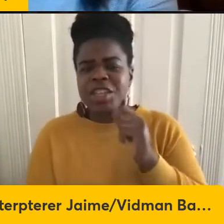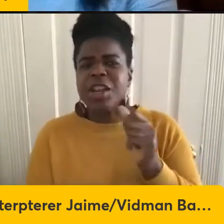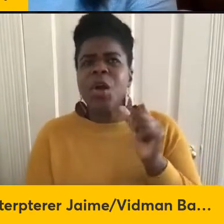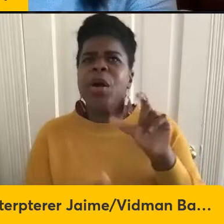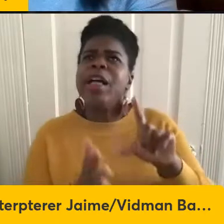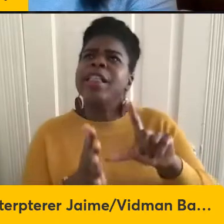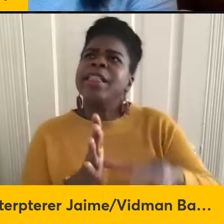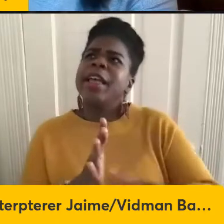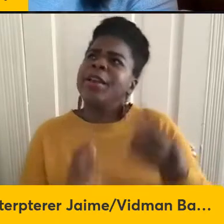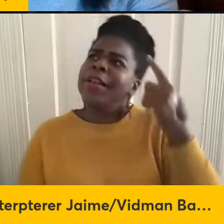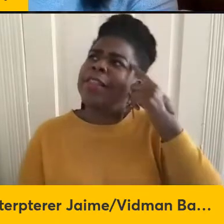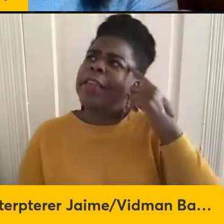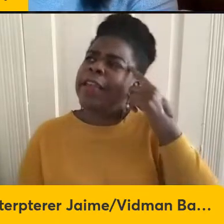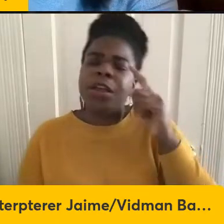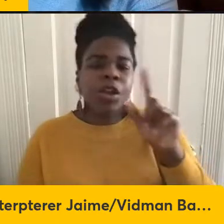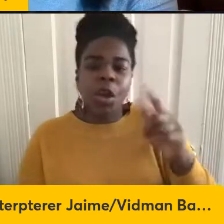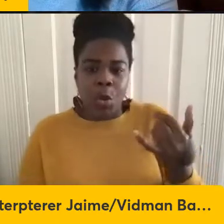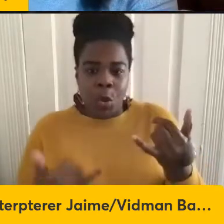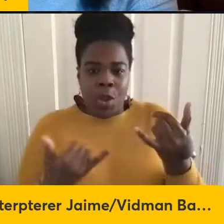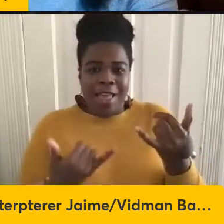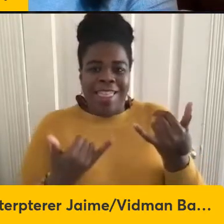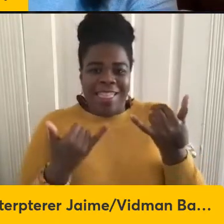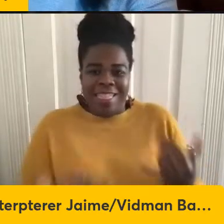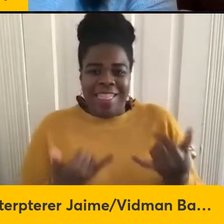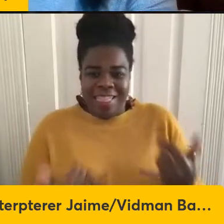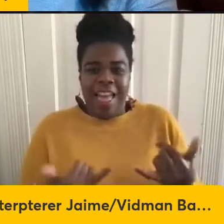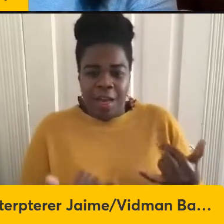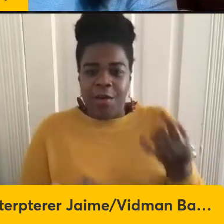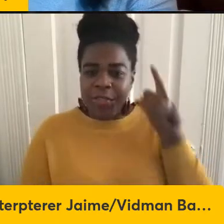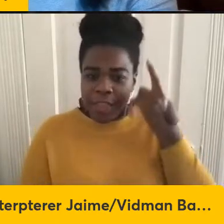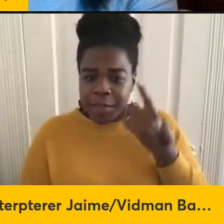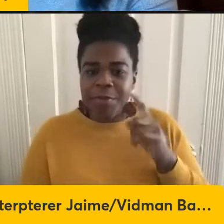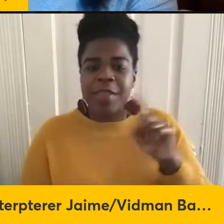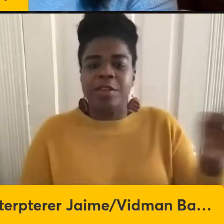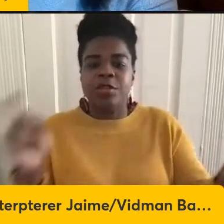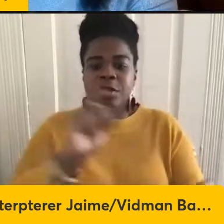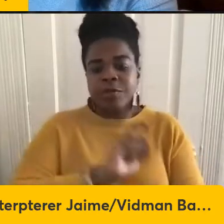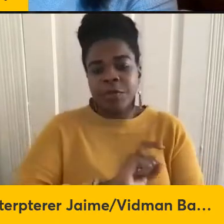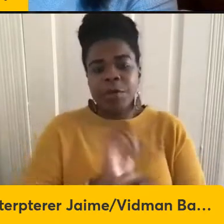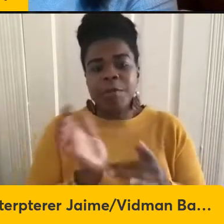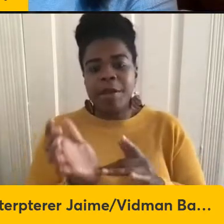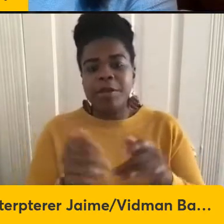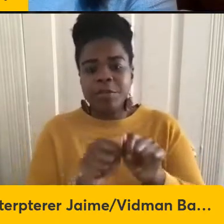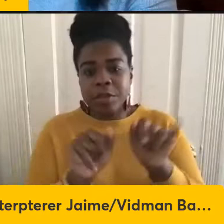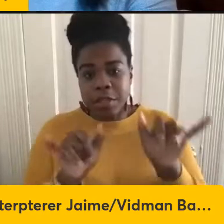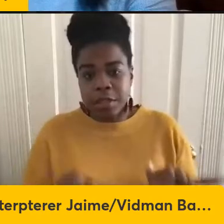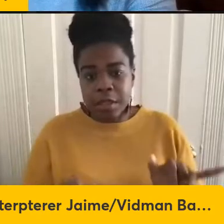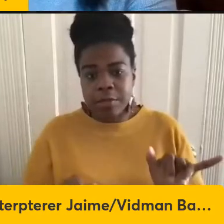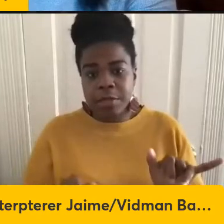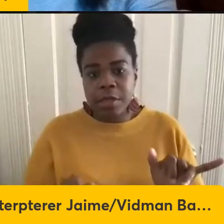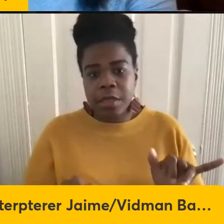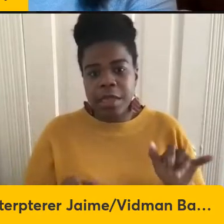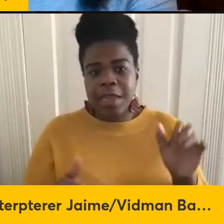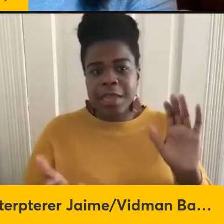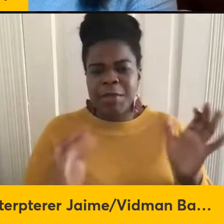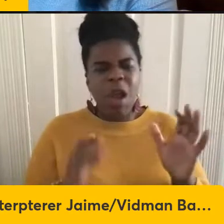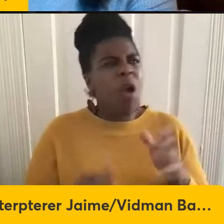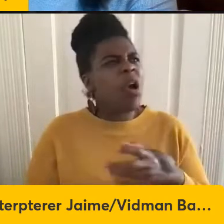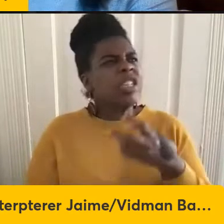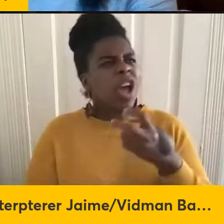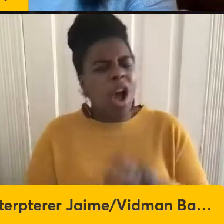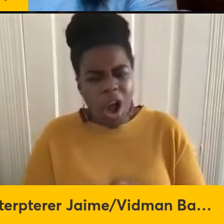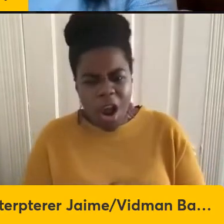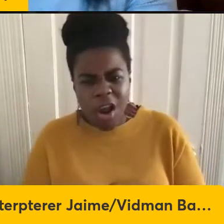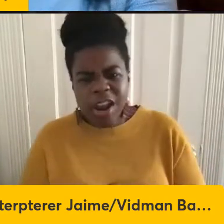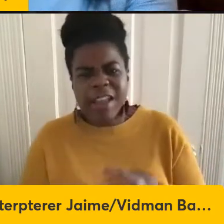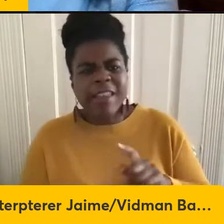be a forethought. It should be something that transforms our medical systems rather than when everything is hard, a patient has